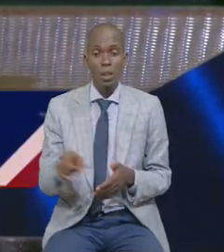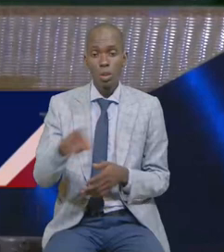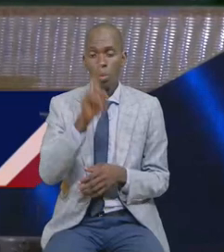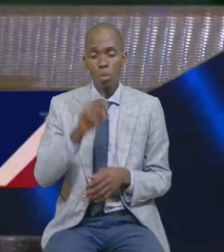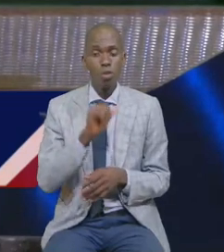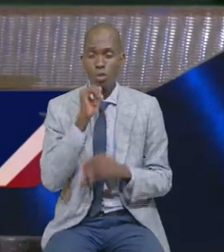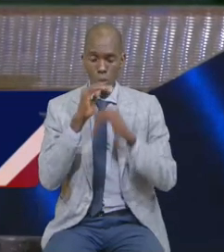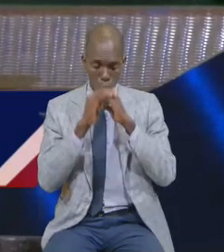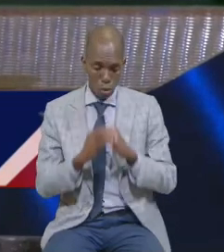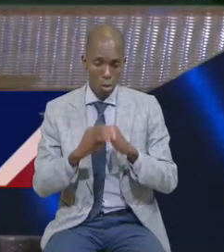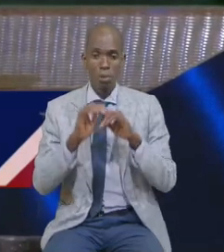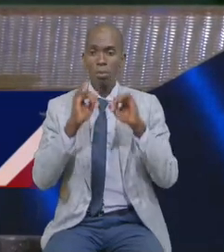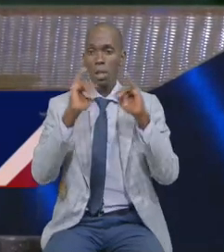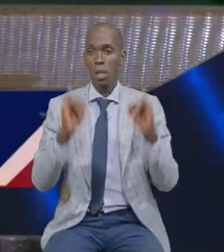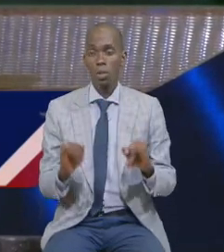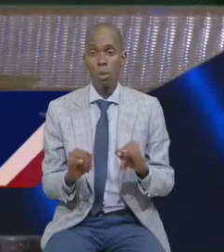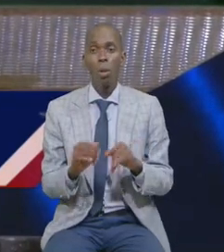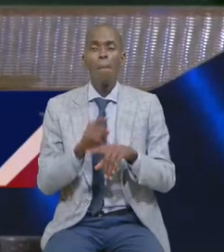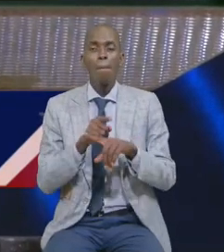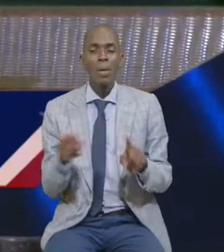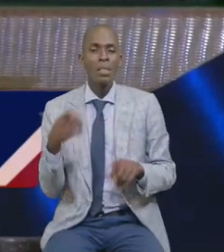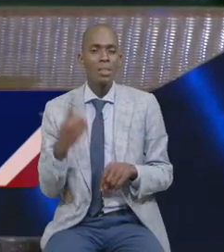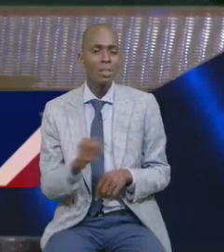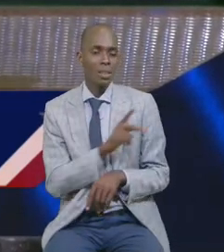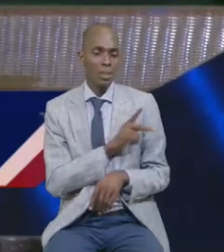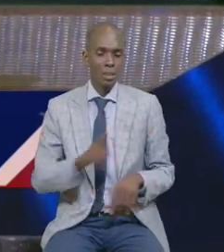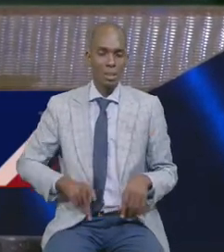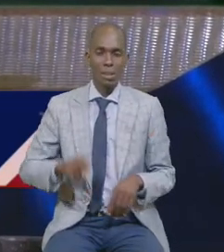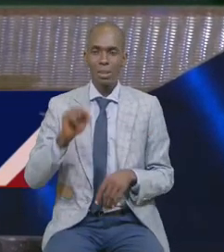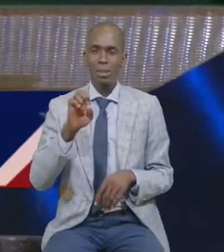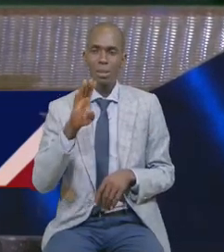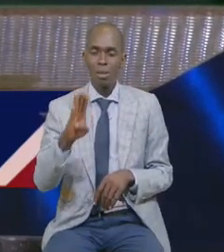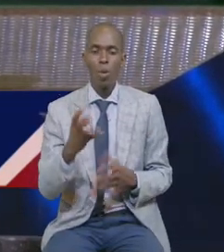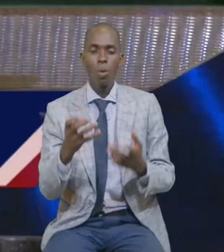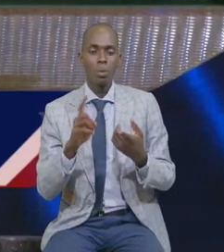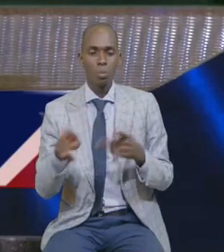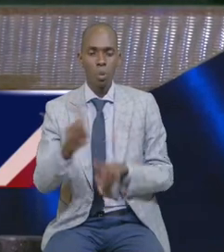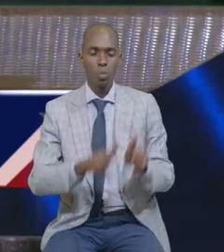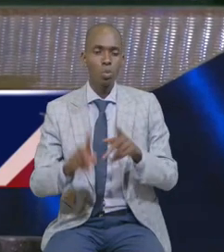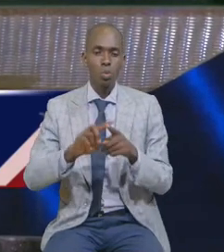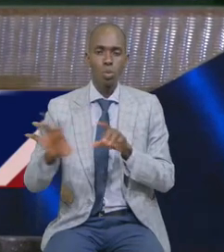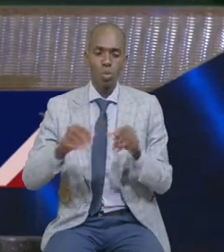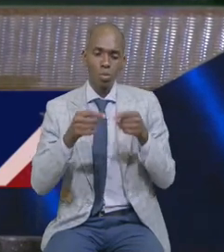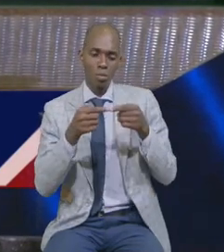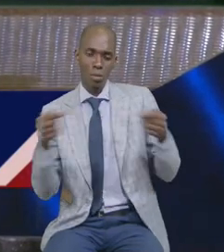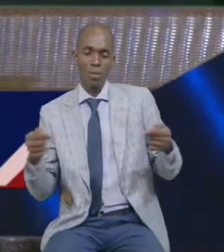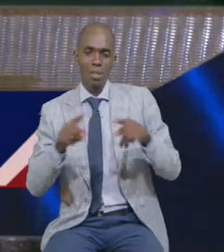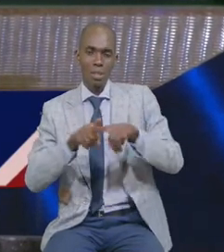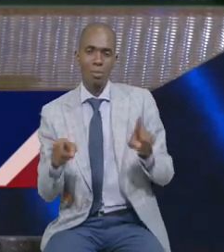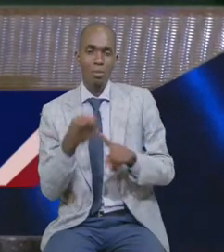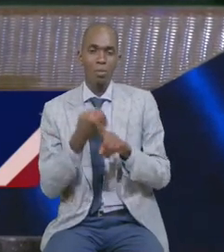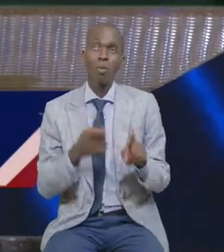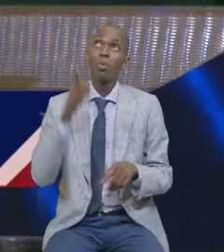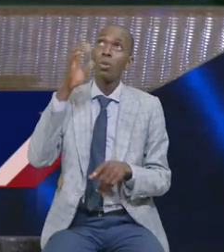But Nebuchadnezzar decided he was going to go contrary to God. If anybody is going to go contrary to